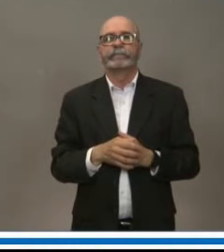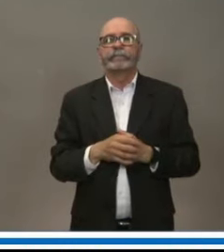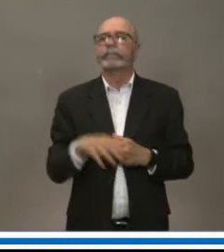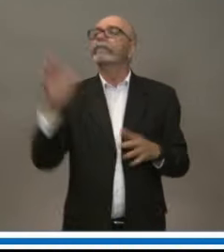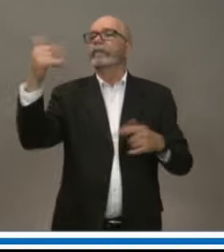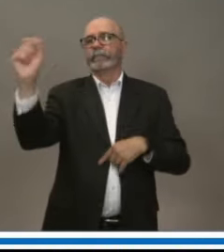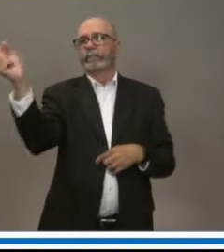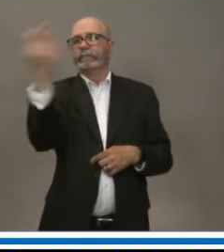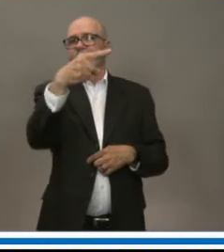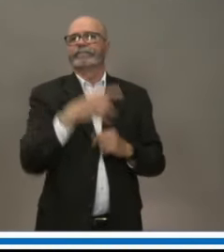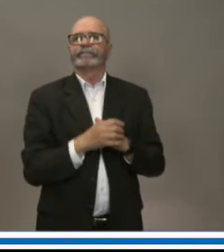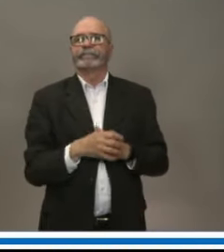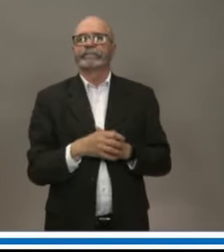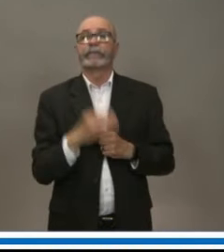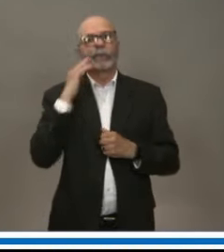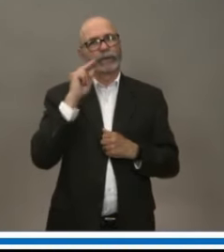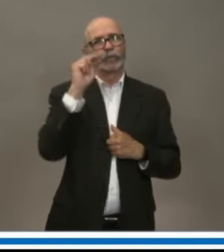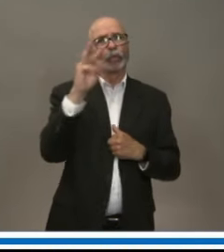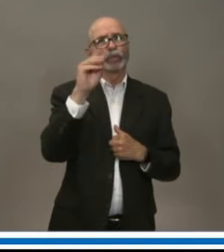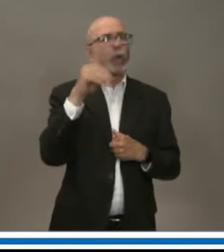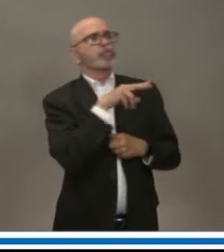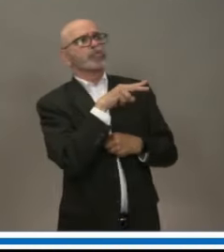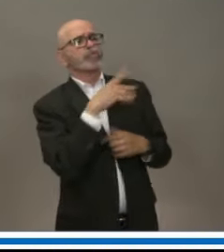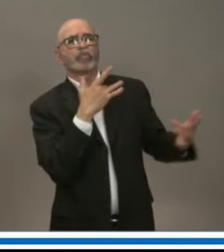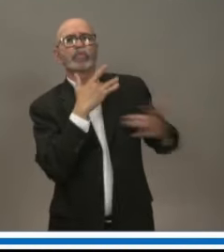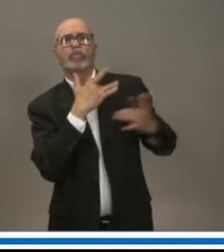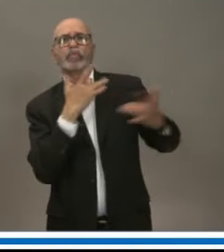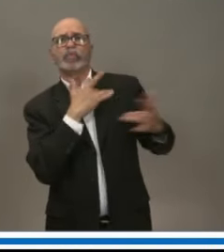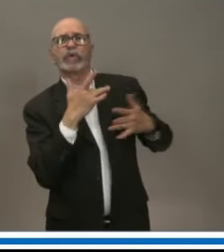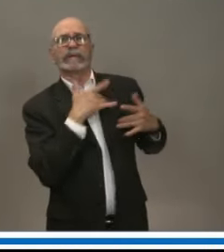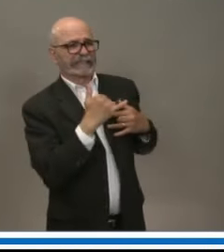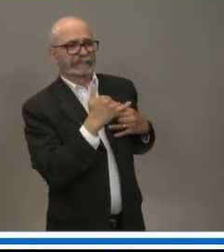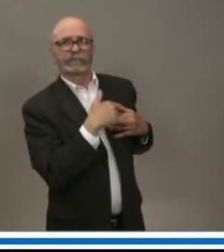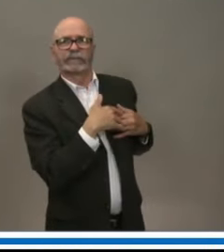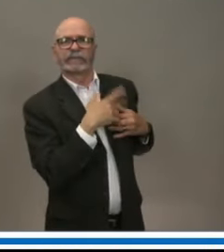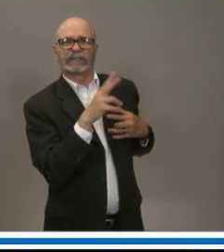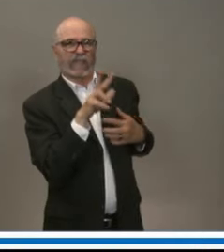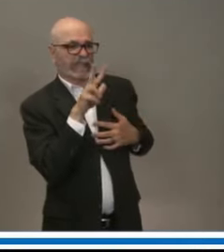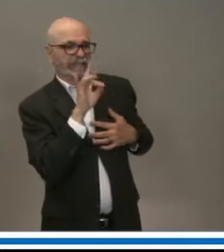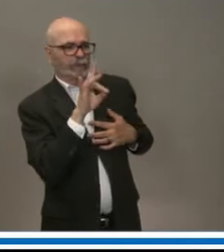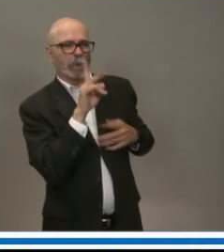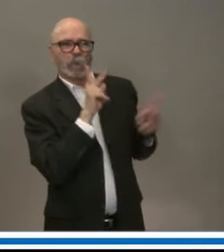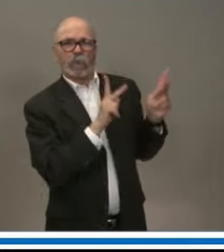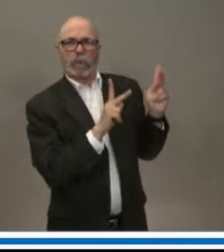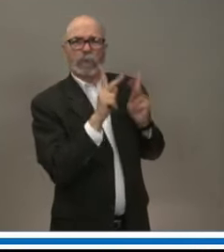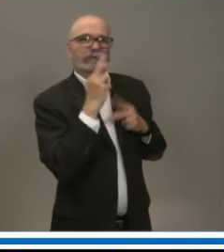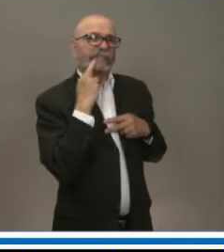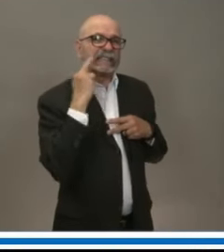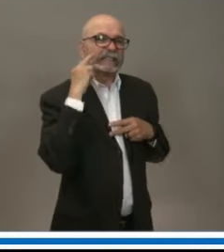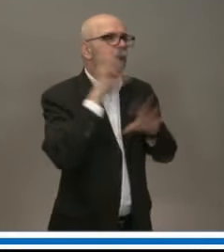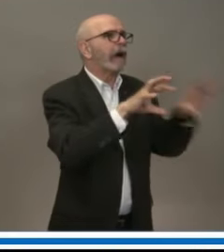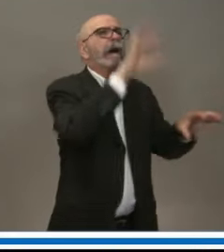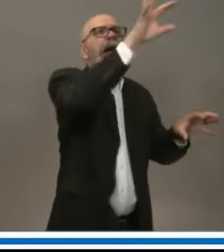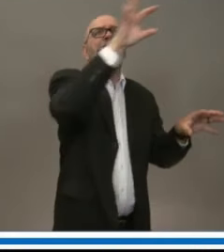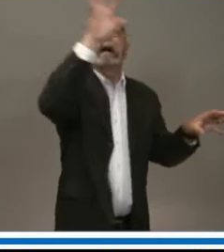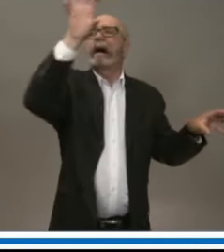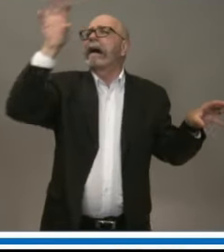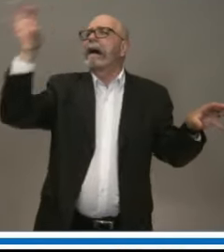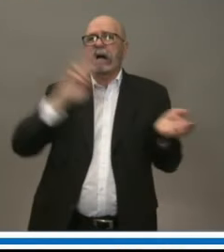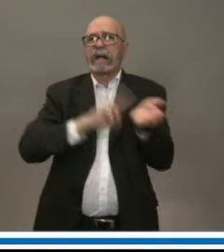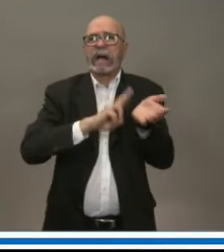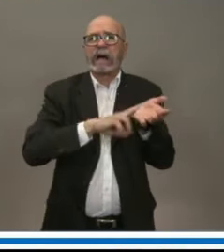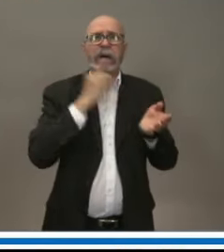with COVID-19. Today they say they have 38 residents there who are affected. We are hearing some concerns from people who